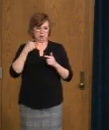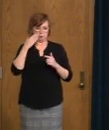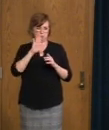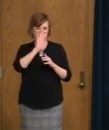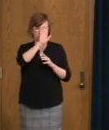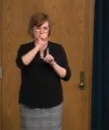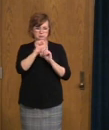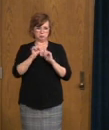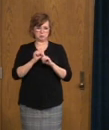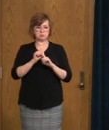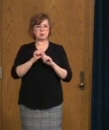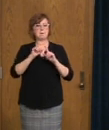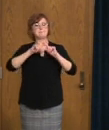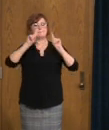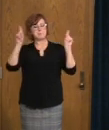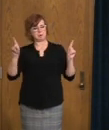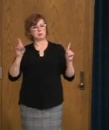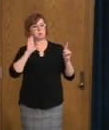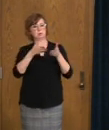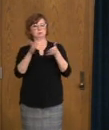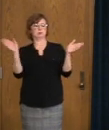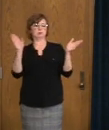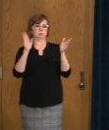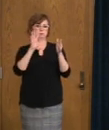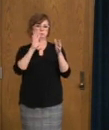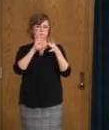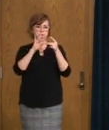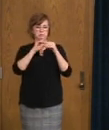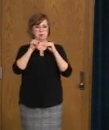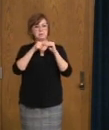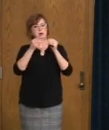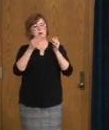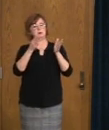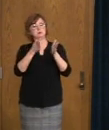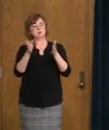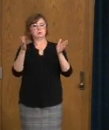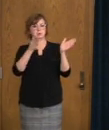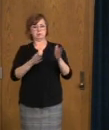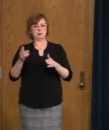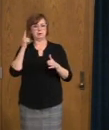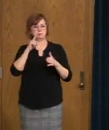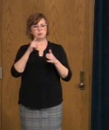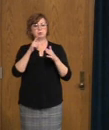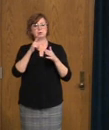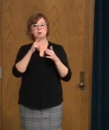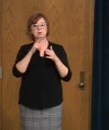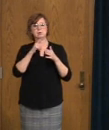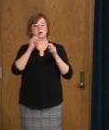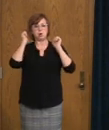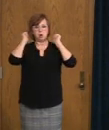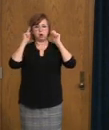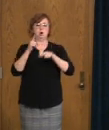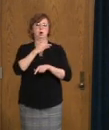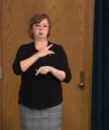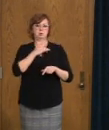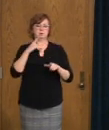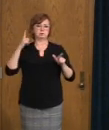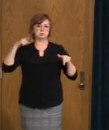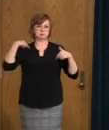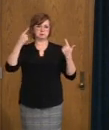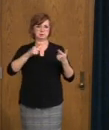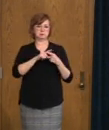I will say that as part of the plan for providing care for COVID patients in hospitals across the province, since day